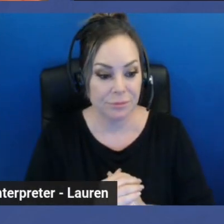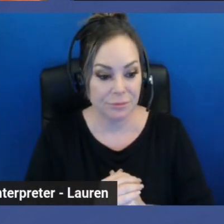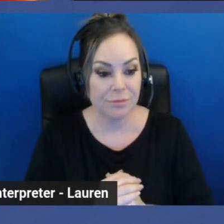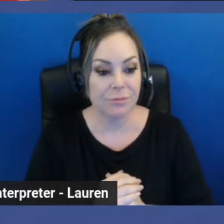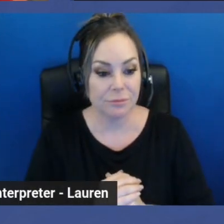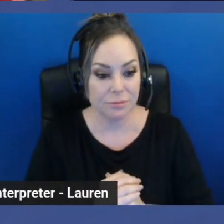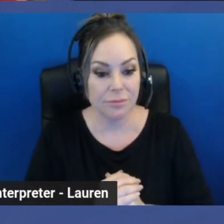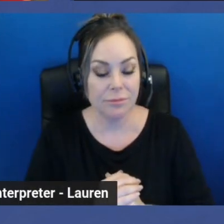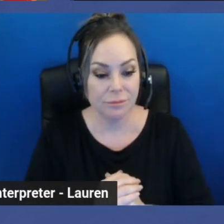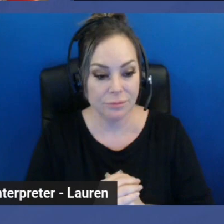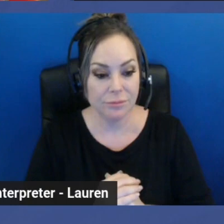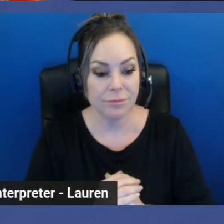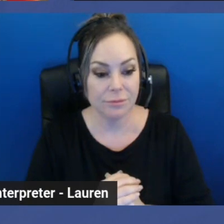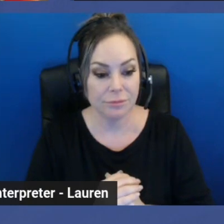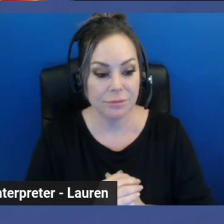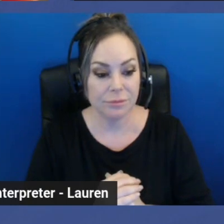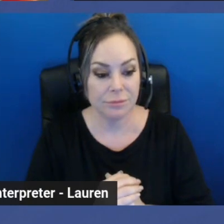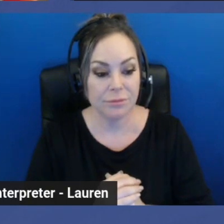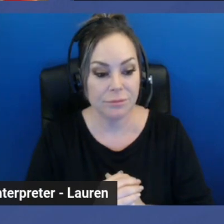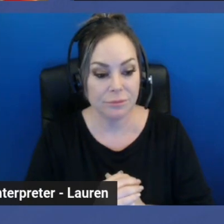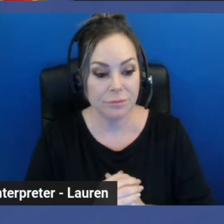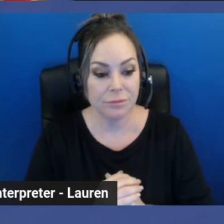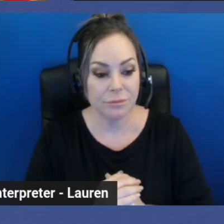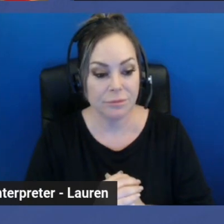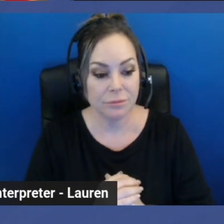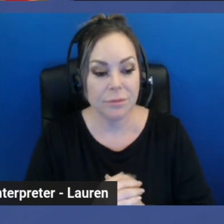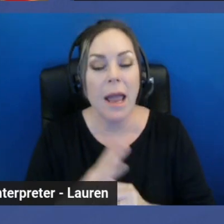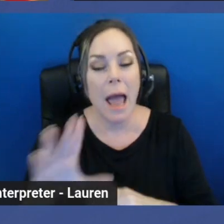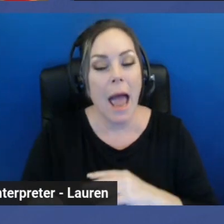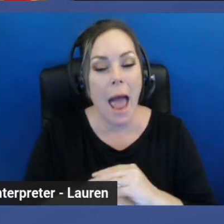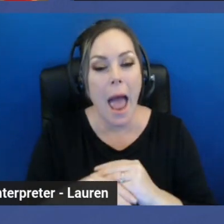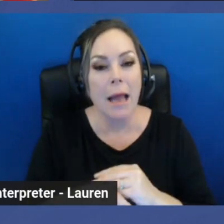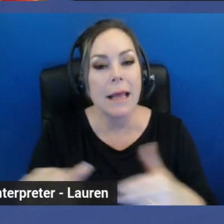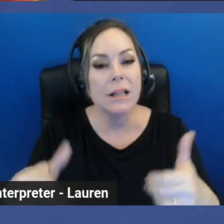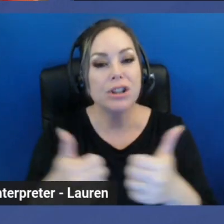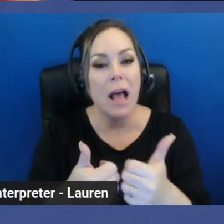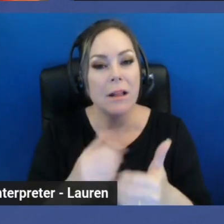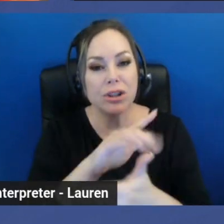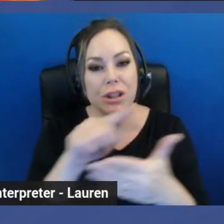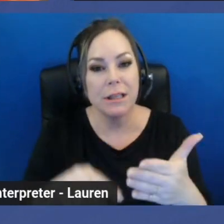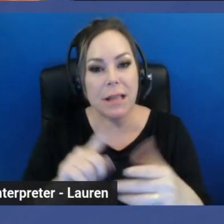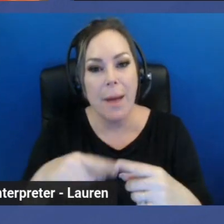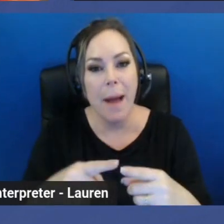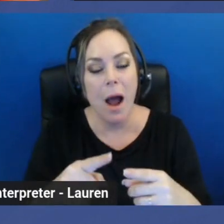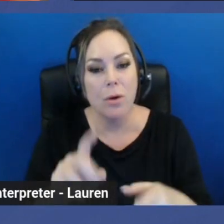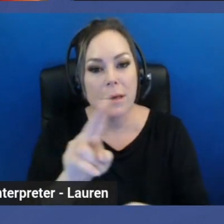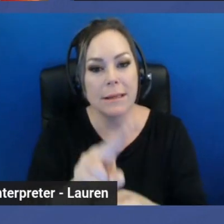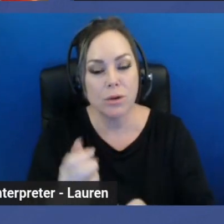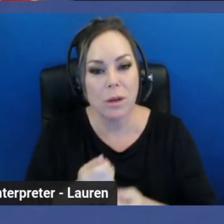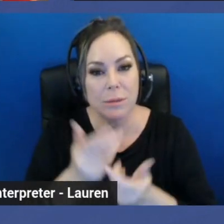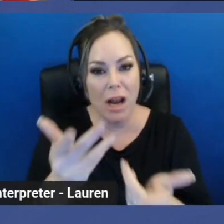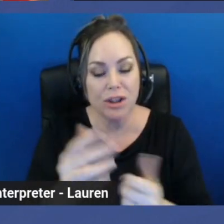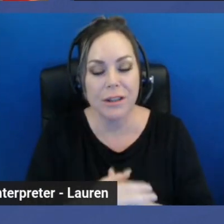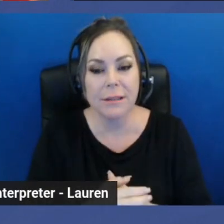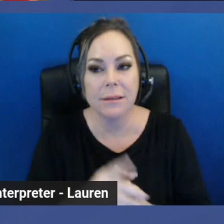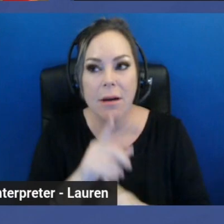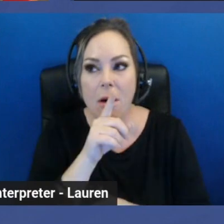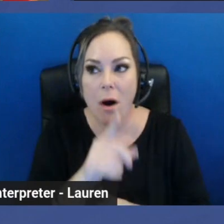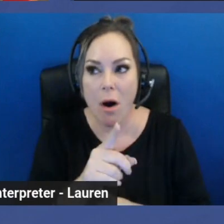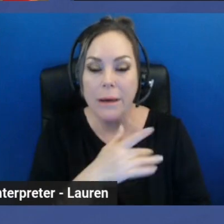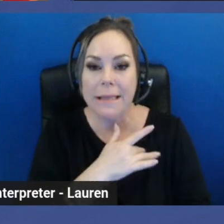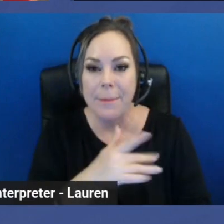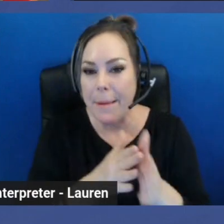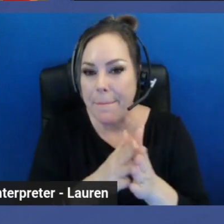I would just add that the challenges that we see towards sexual expression are